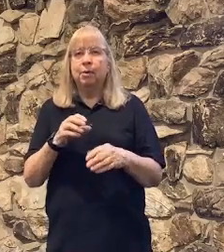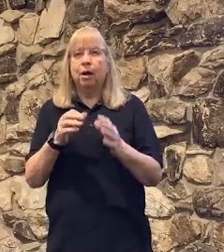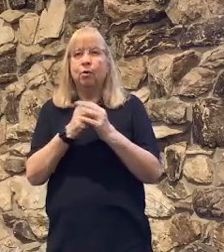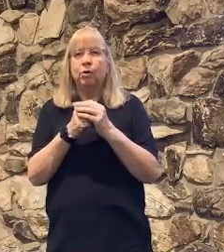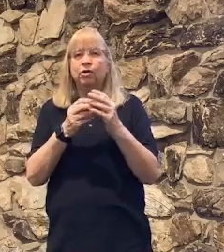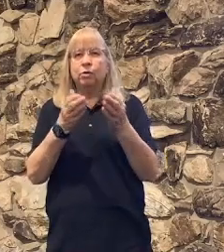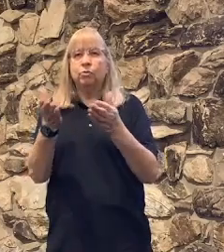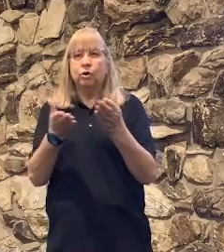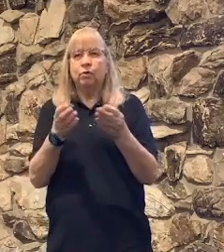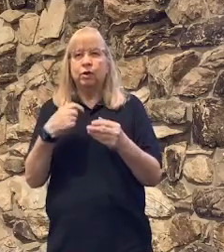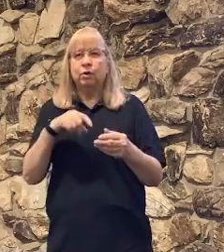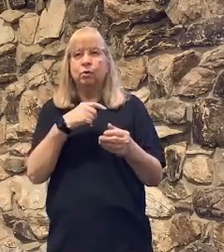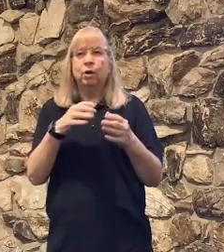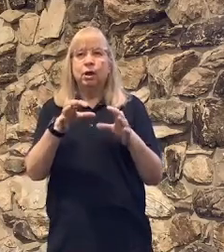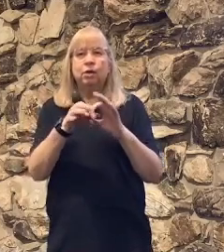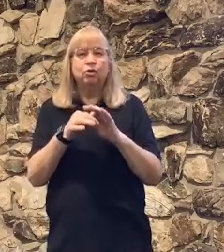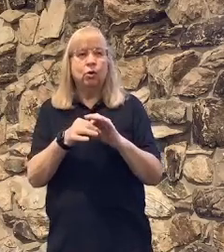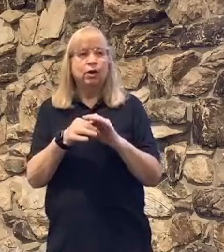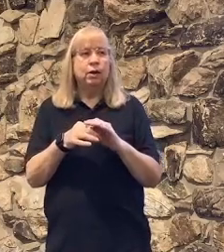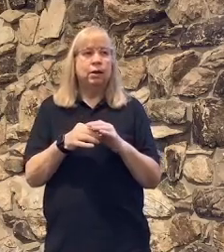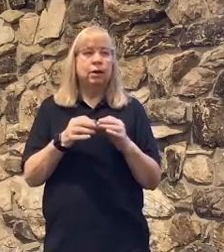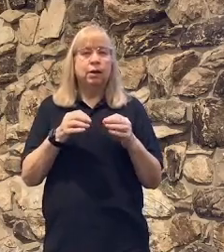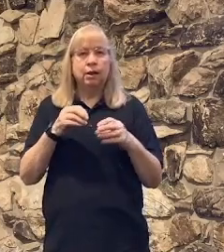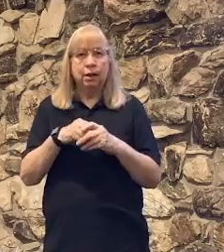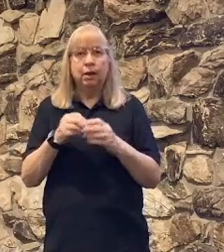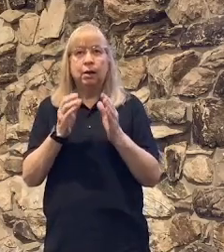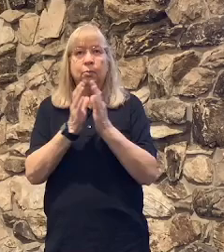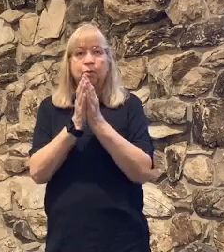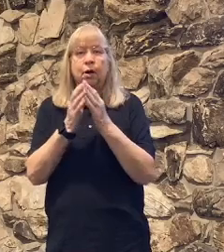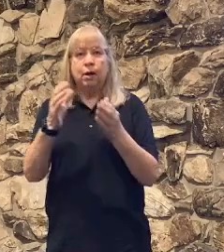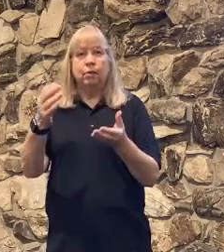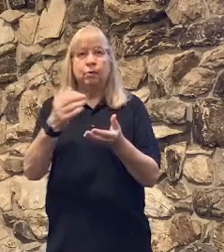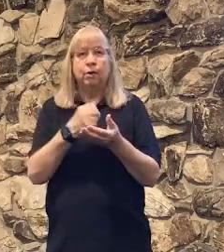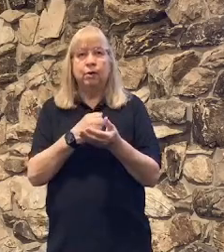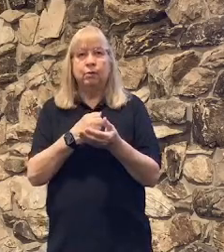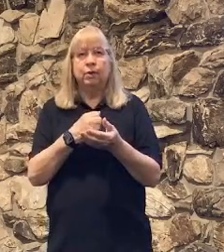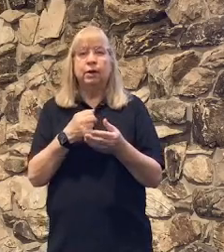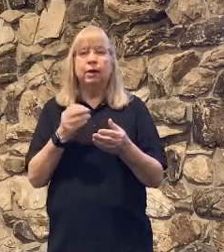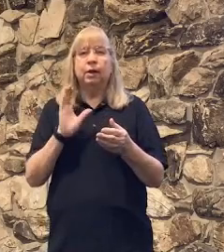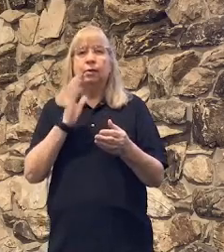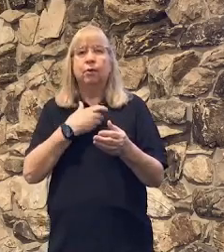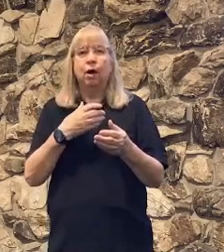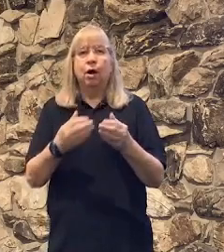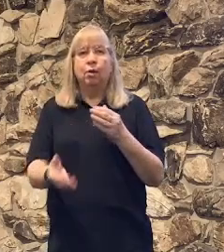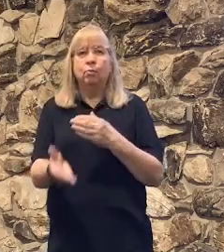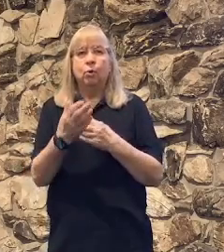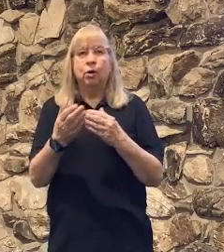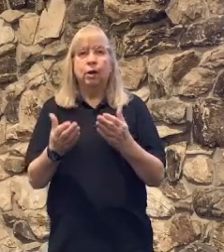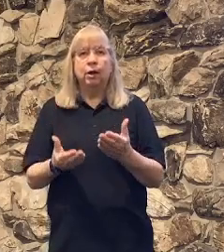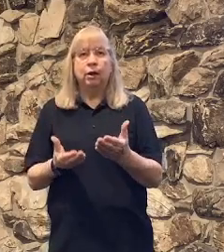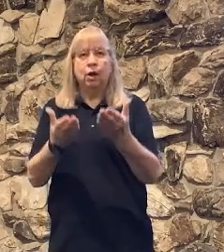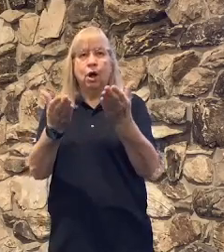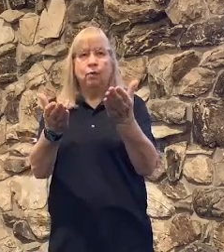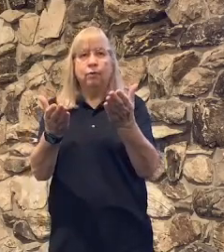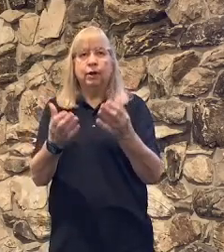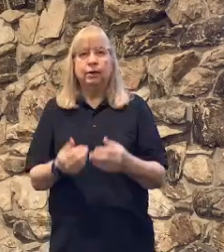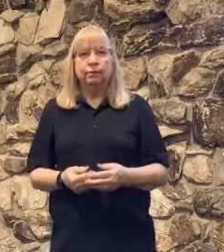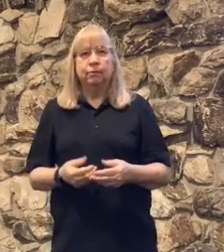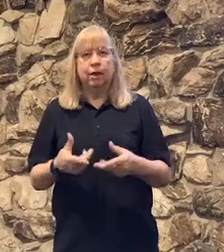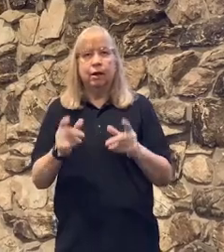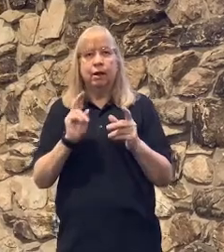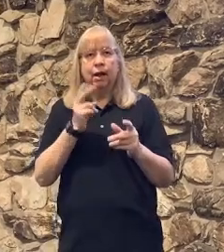we join together in an attitude of prayer as we receive our morning offering. Let us receive our offering.